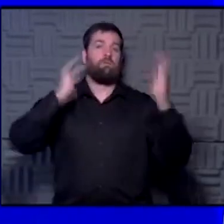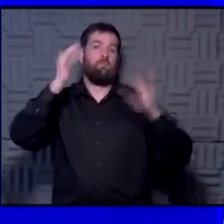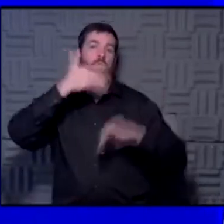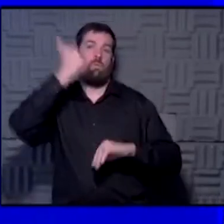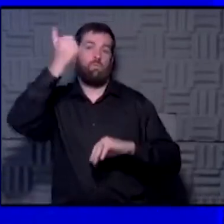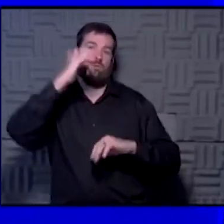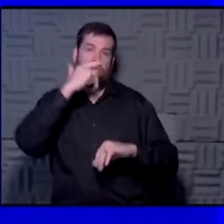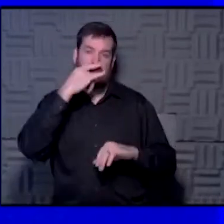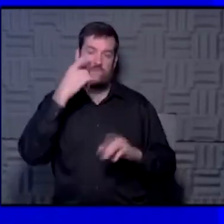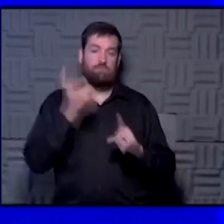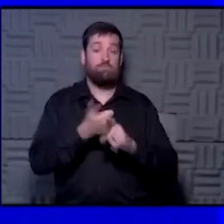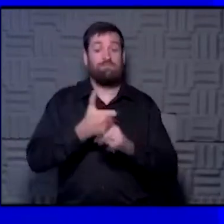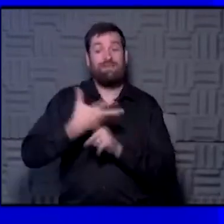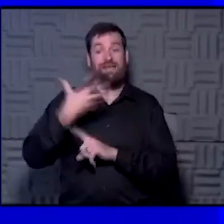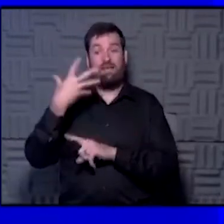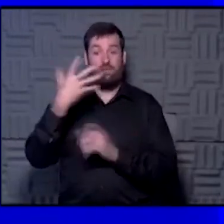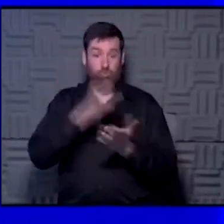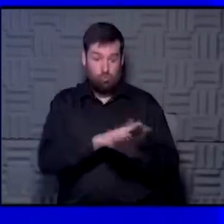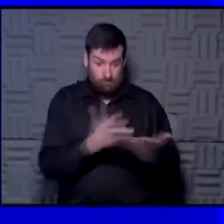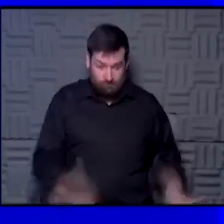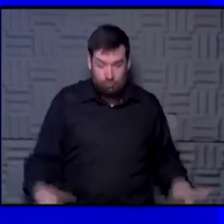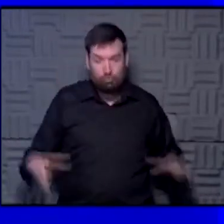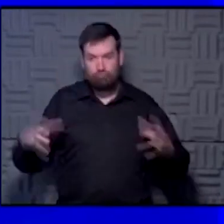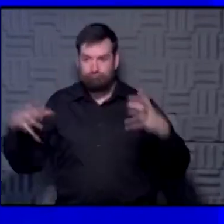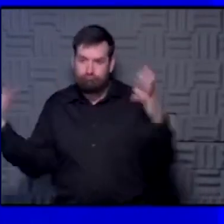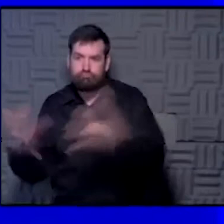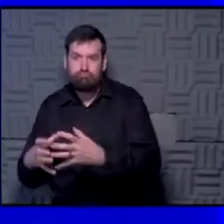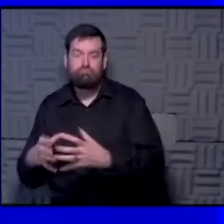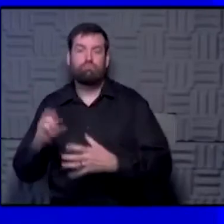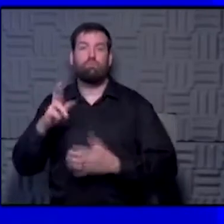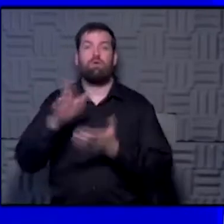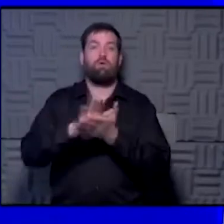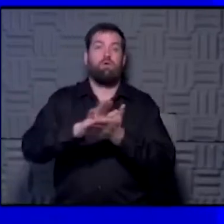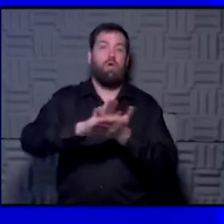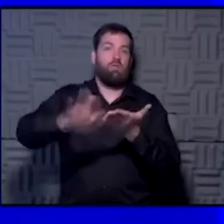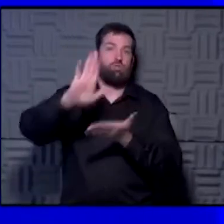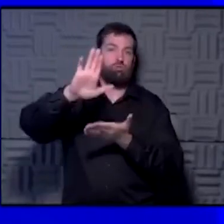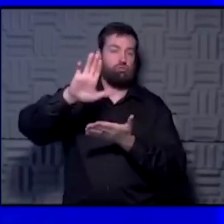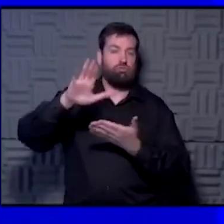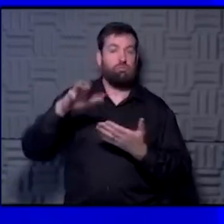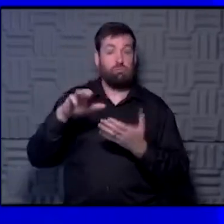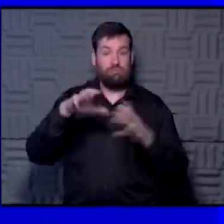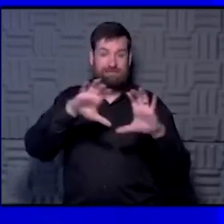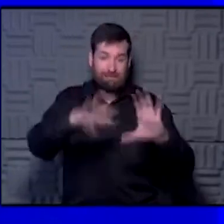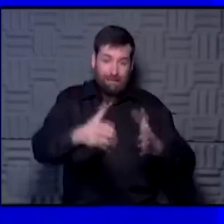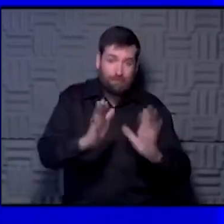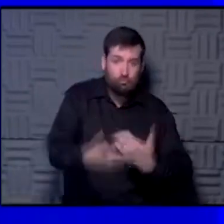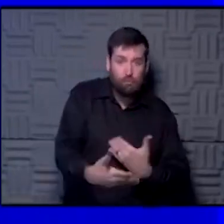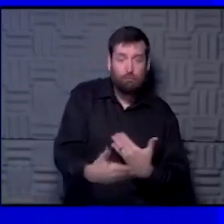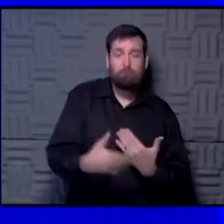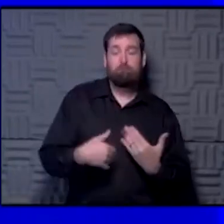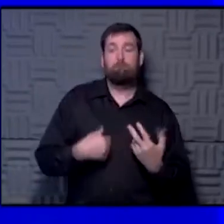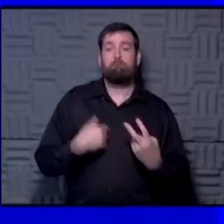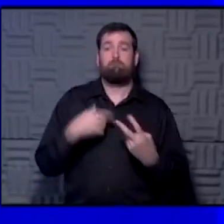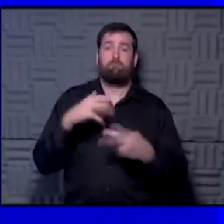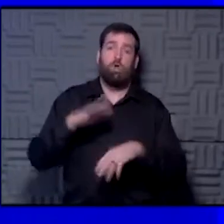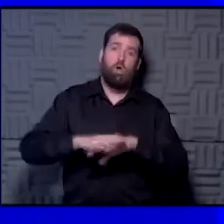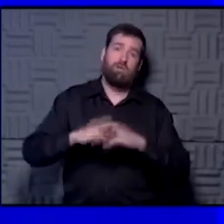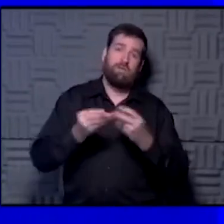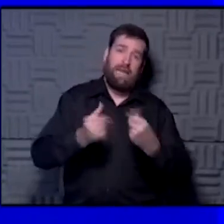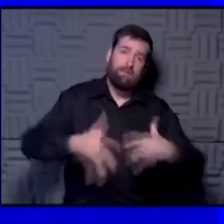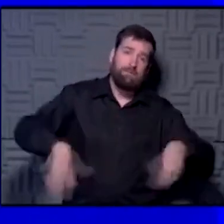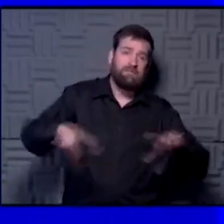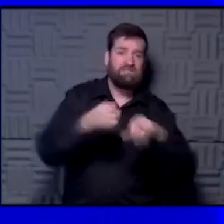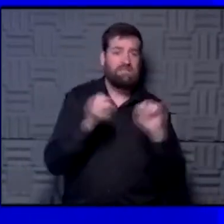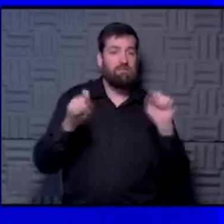kids who are getting together outside of those school settings, or even in the college settings, in the classrooms, on the campus it's safe,